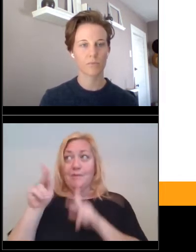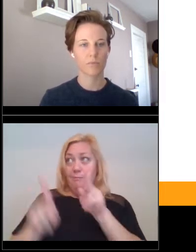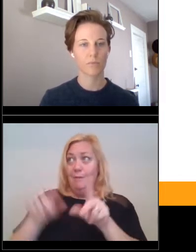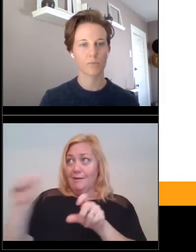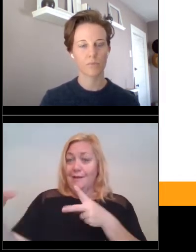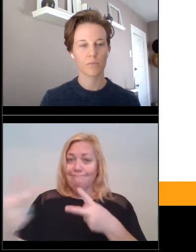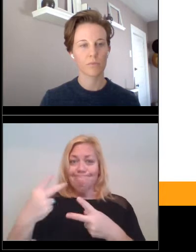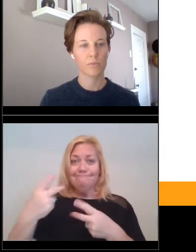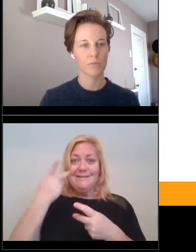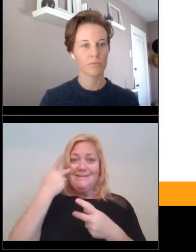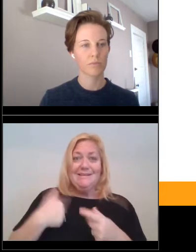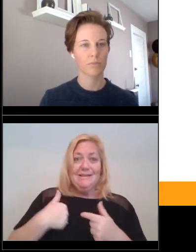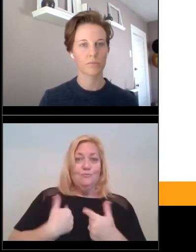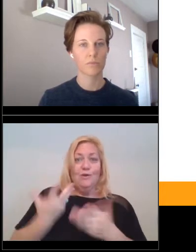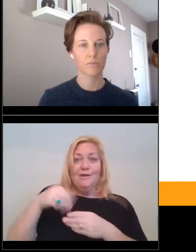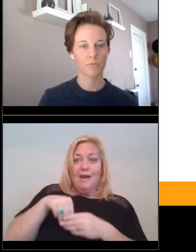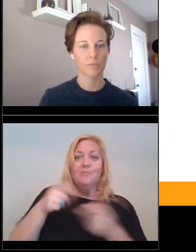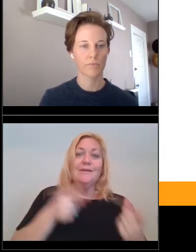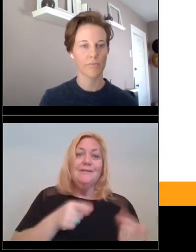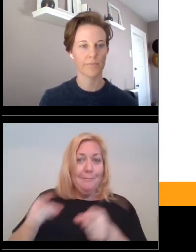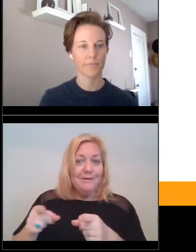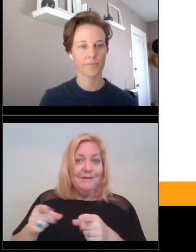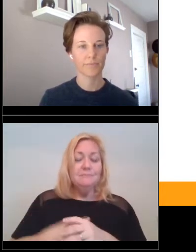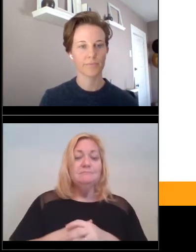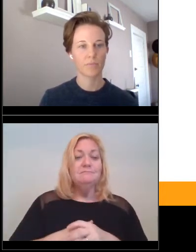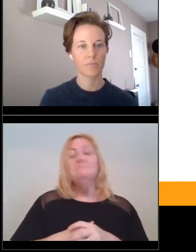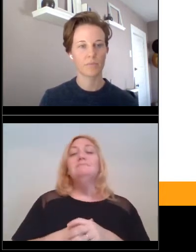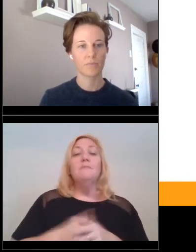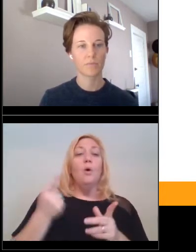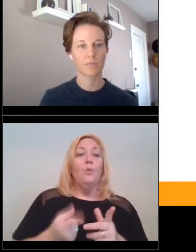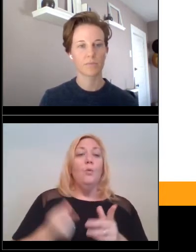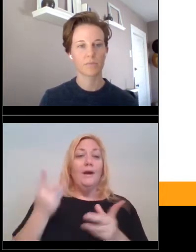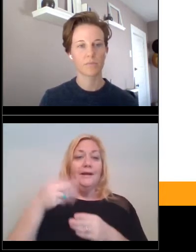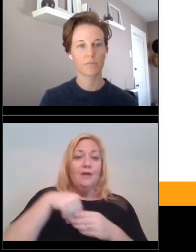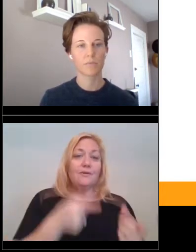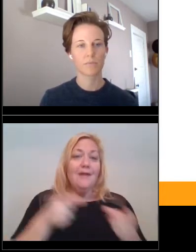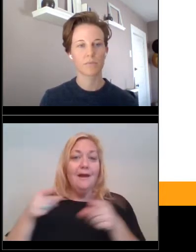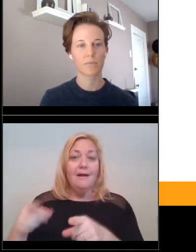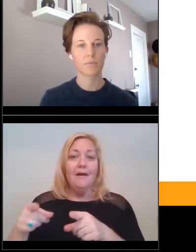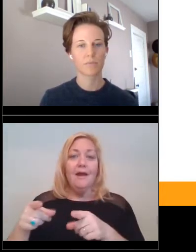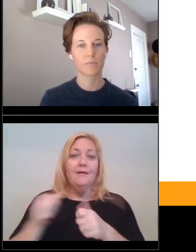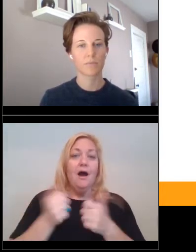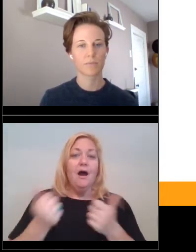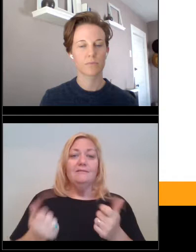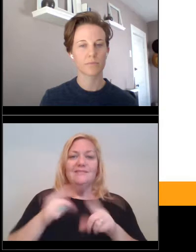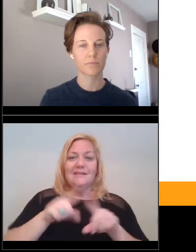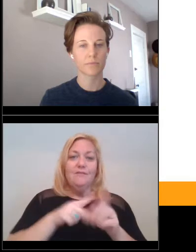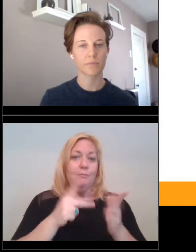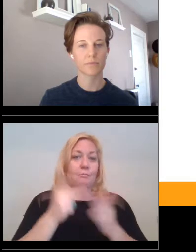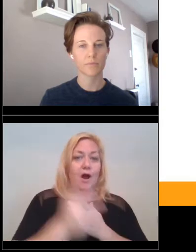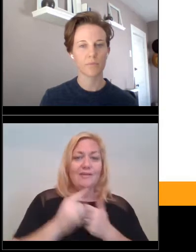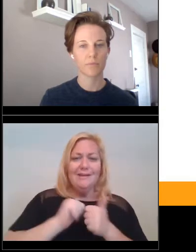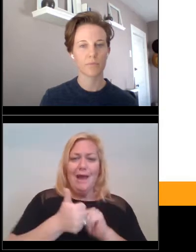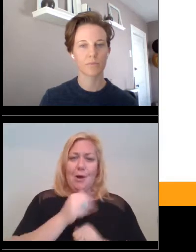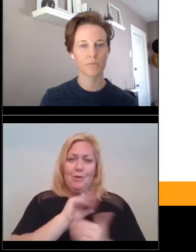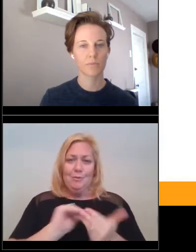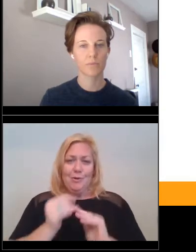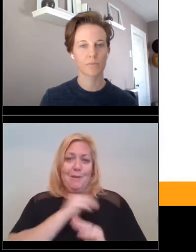also look and see where engagement is taking place, what engagement is taking place on certain projects, and how community members